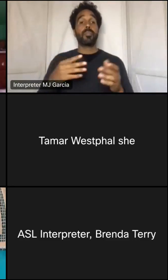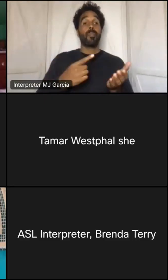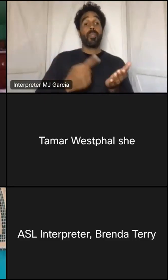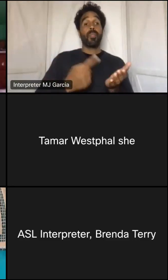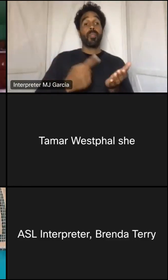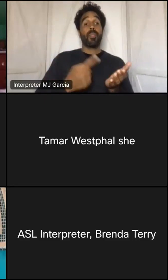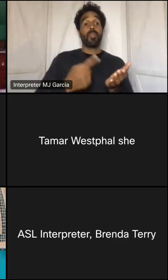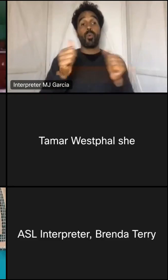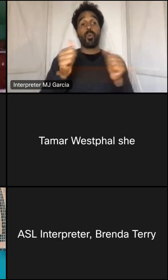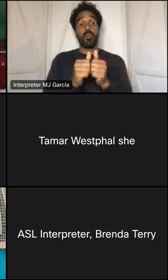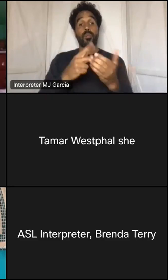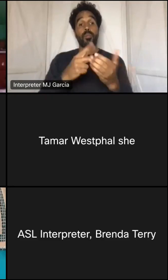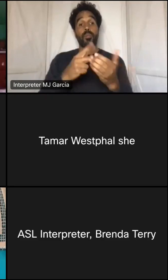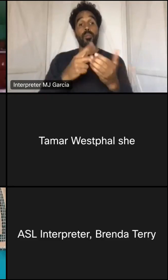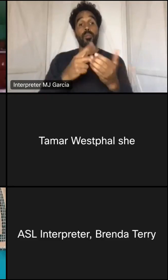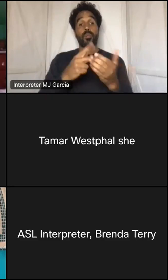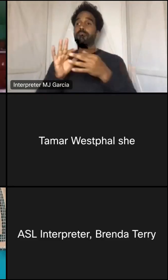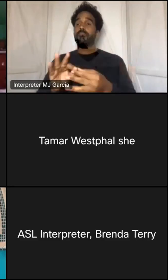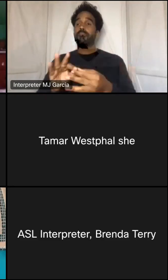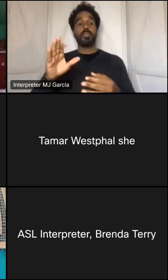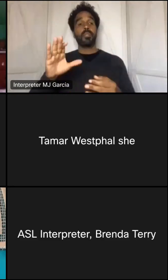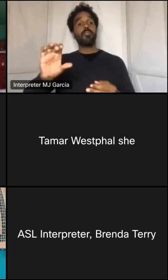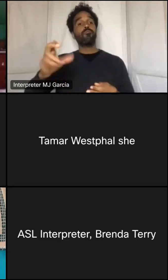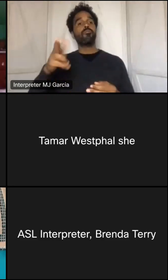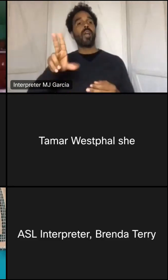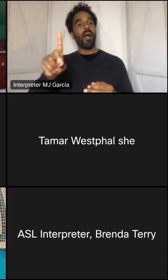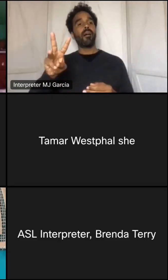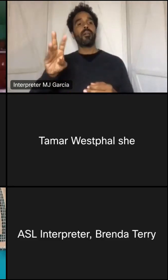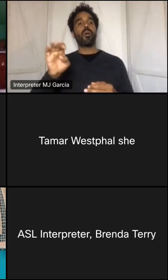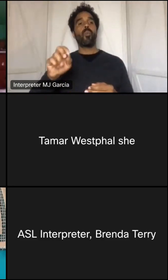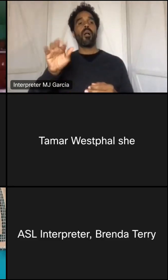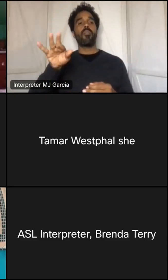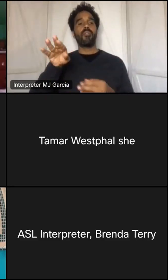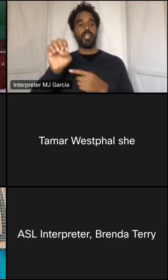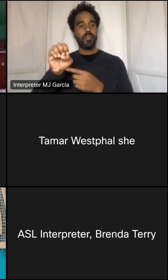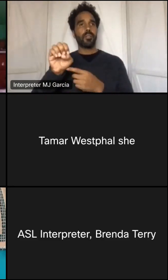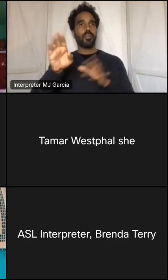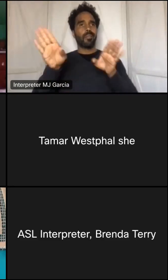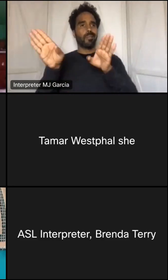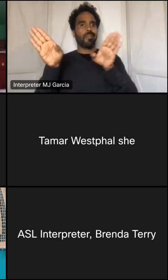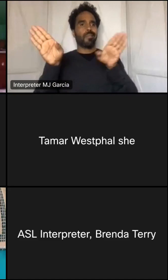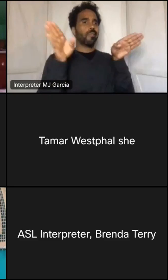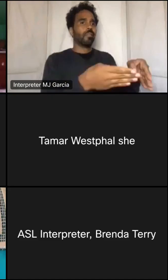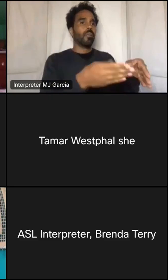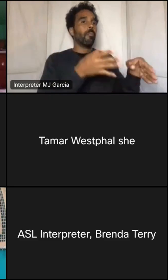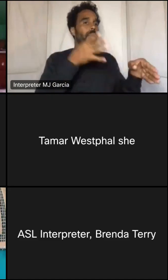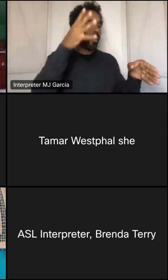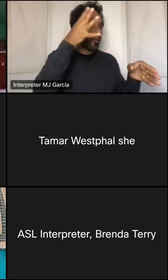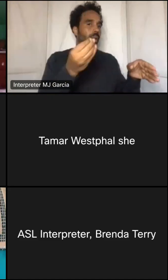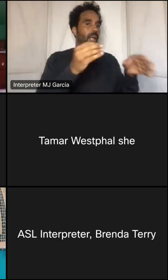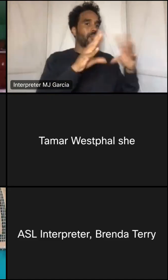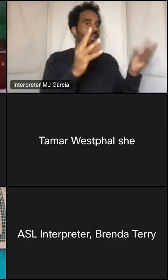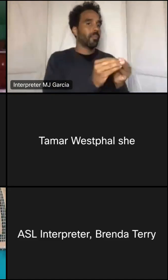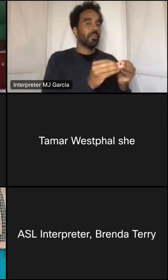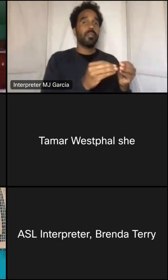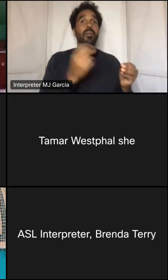welfare, it's all about the parent. What are we doing for the families? What are we doing for the families? When in all actuality, they mean parent. And